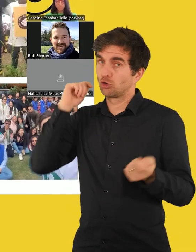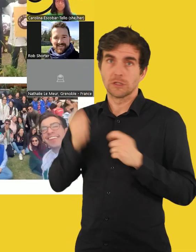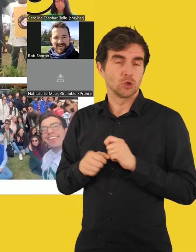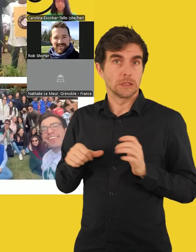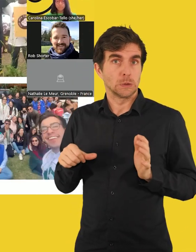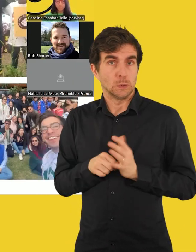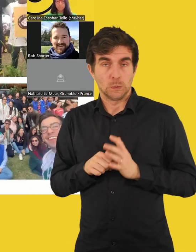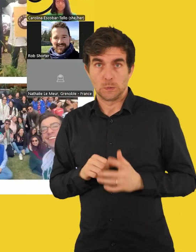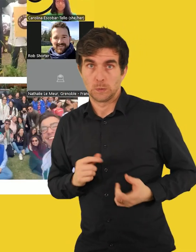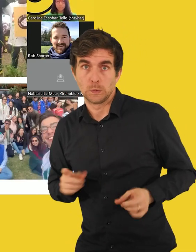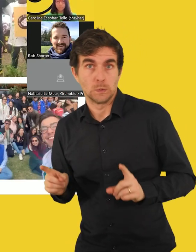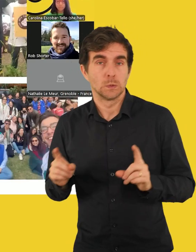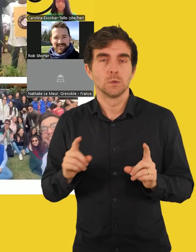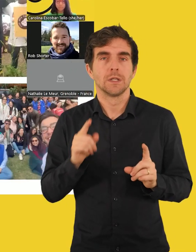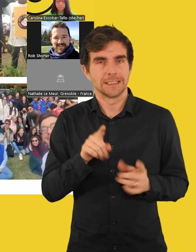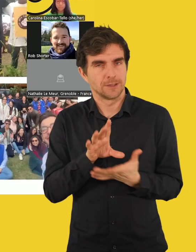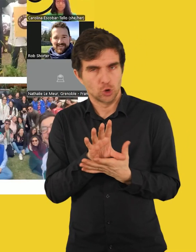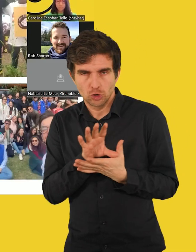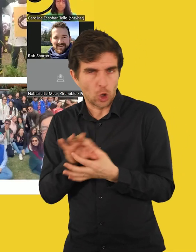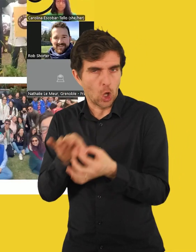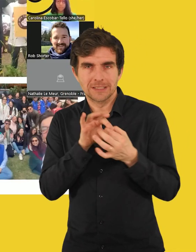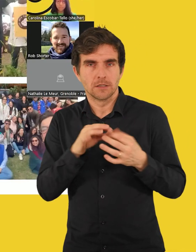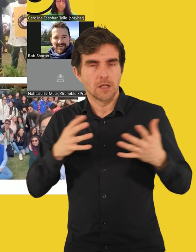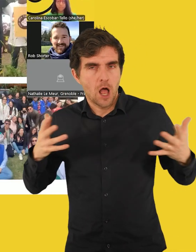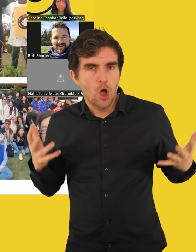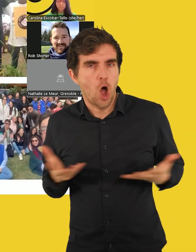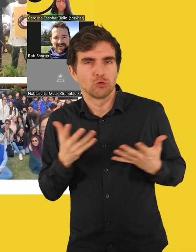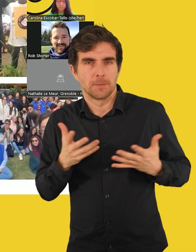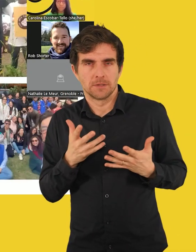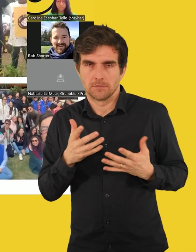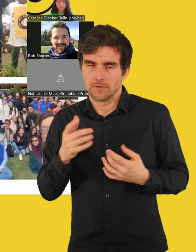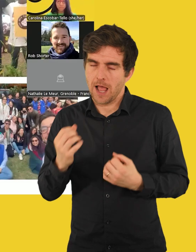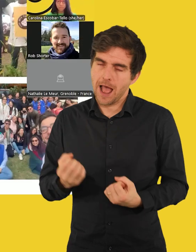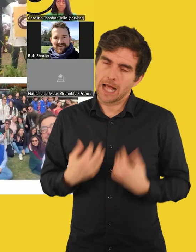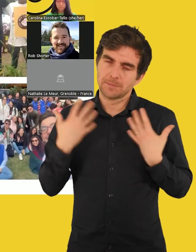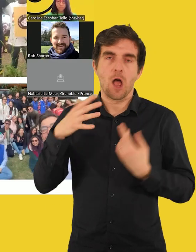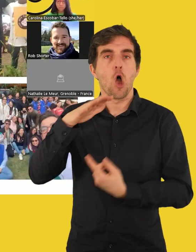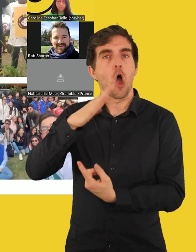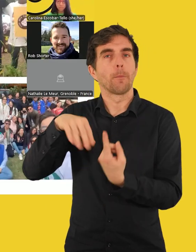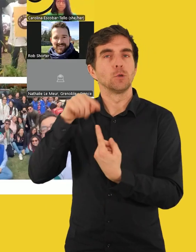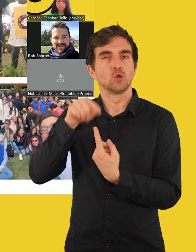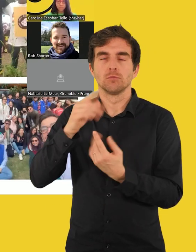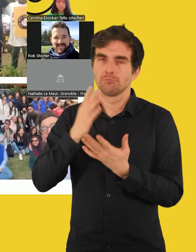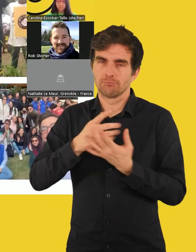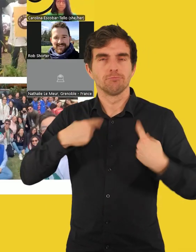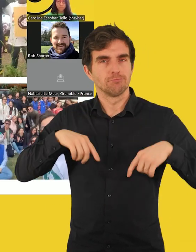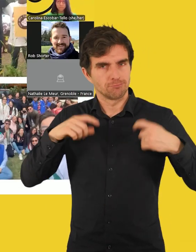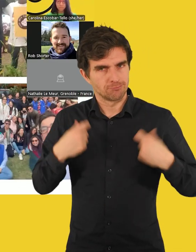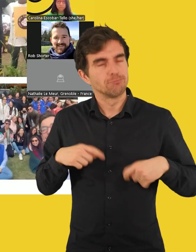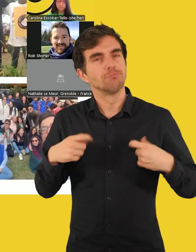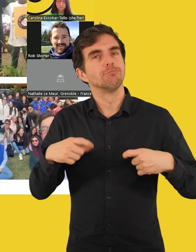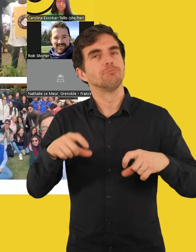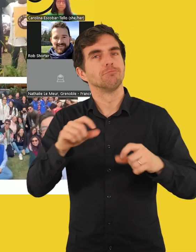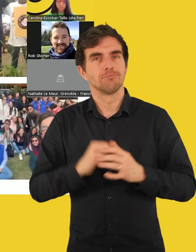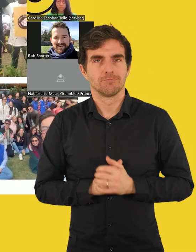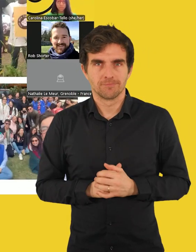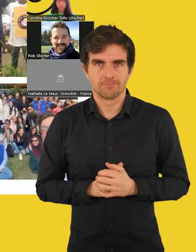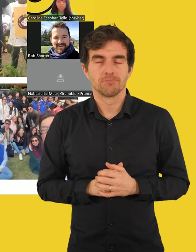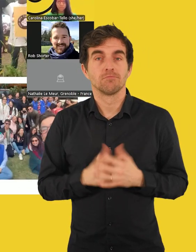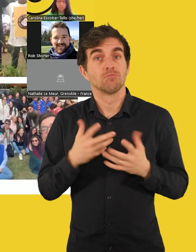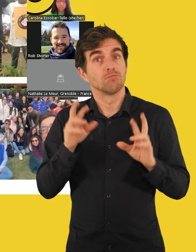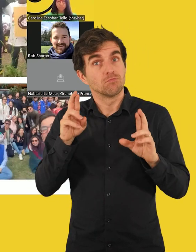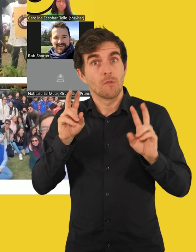where the world is extremely challenging, it's the solidarity, the encouragement, the inspiration from this community that definitely keeps me